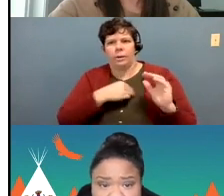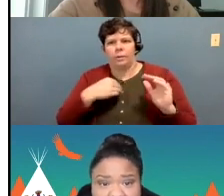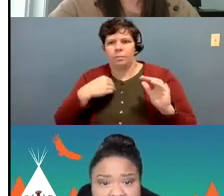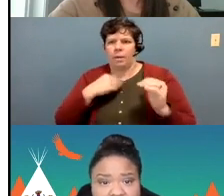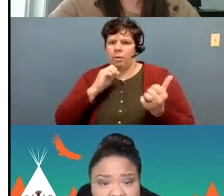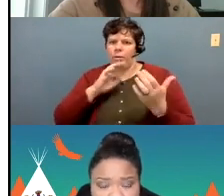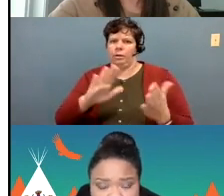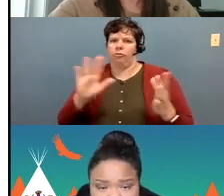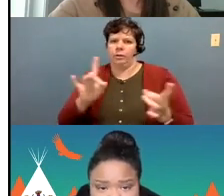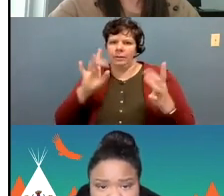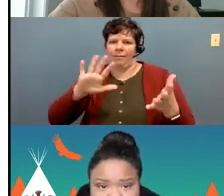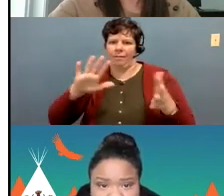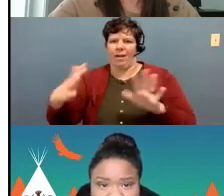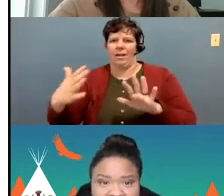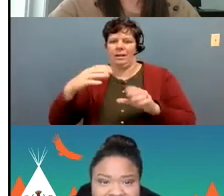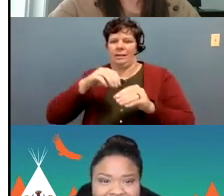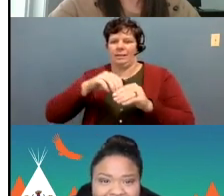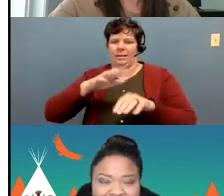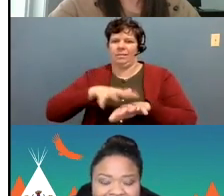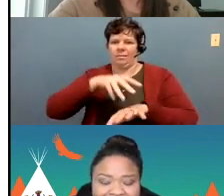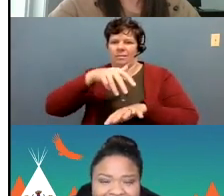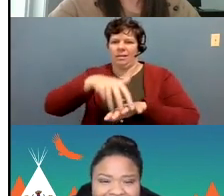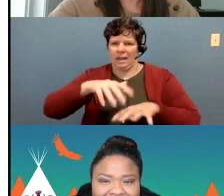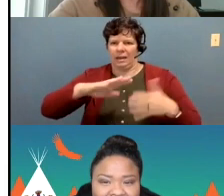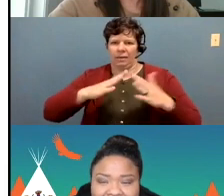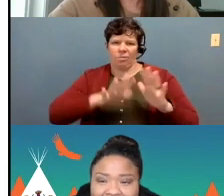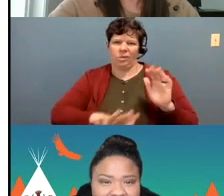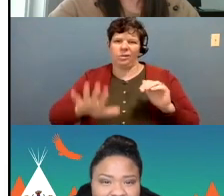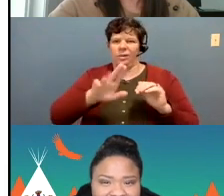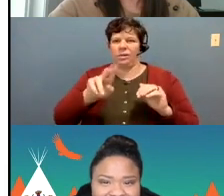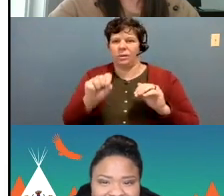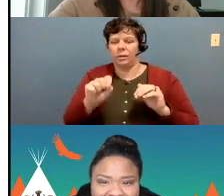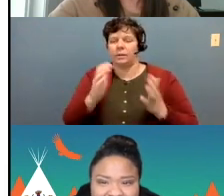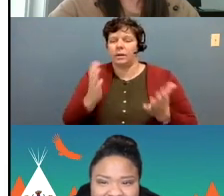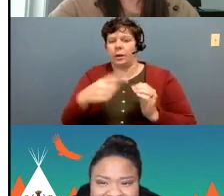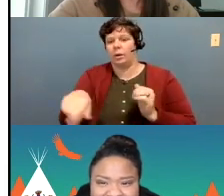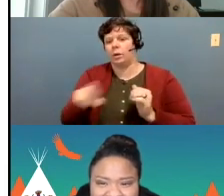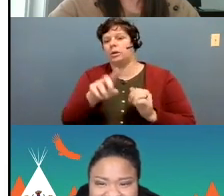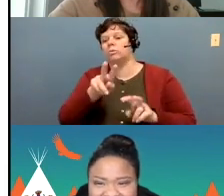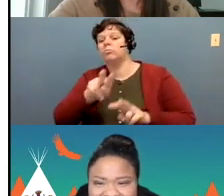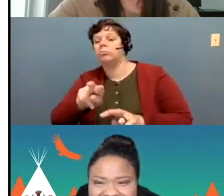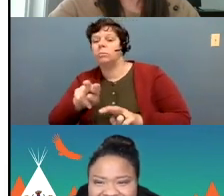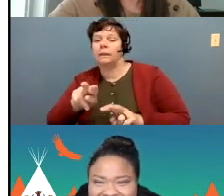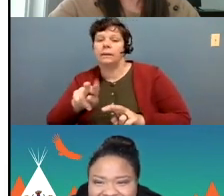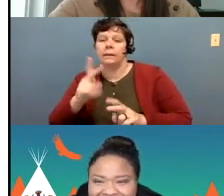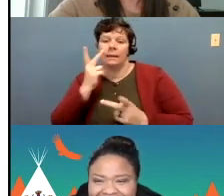violence in Native American communities. And so I encourage you all to get that information as best as you